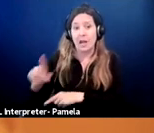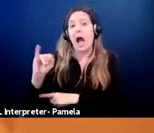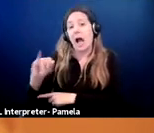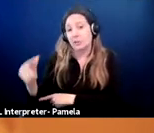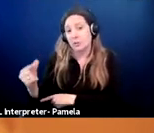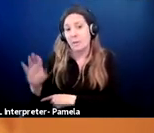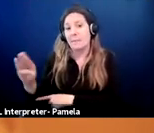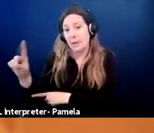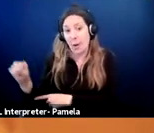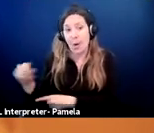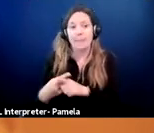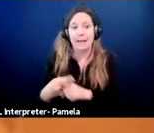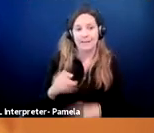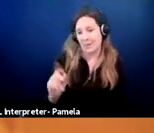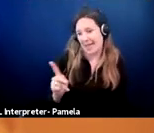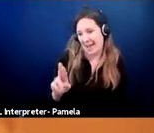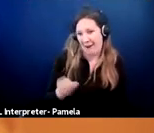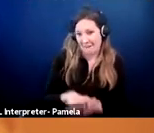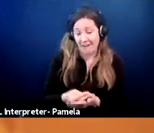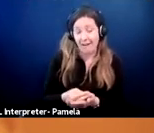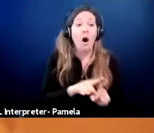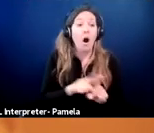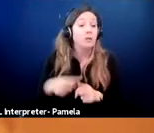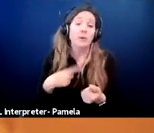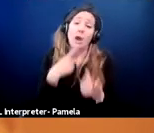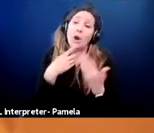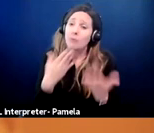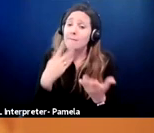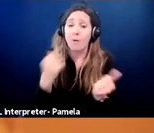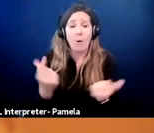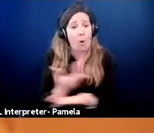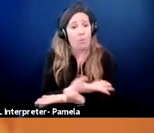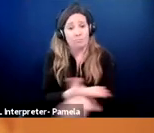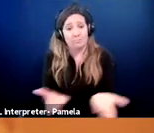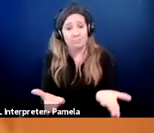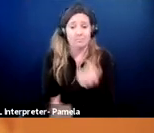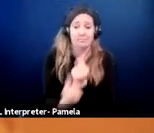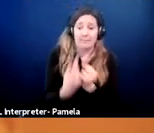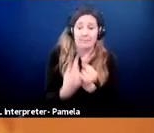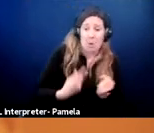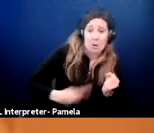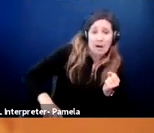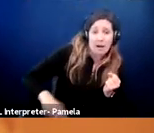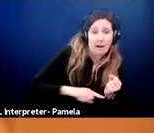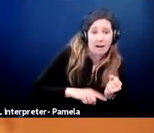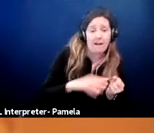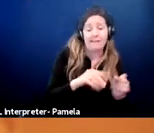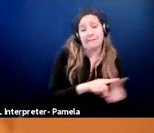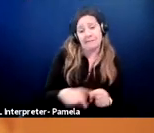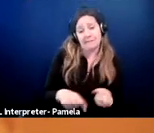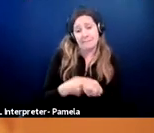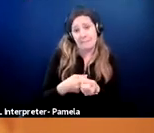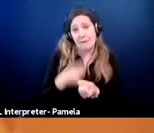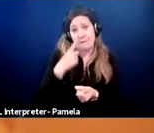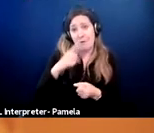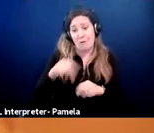Financial. We are super grateful for everything that you all do for us, and the support you give us for all of